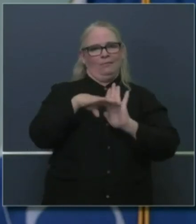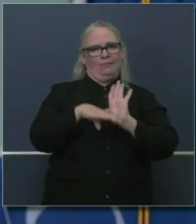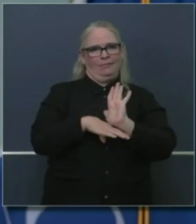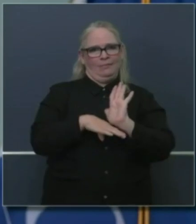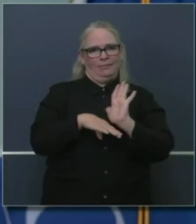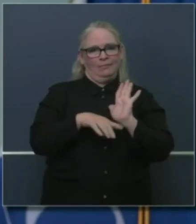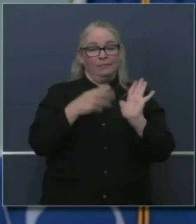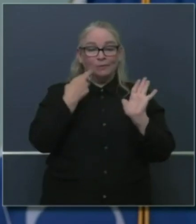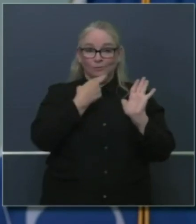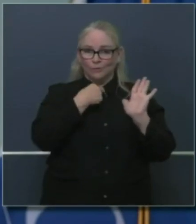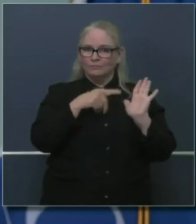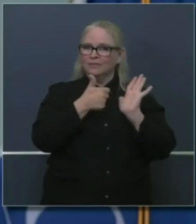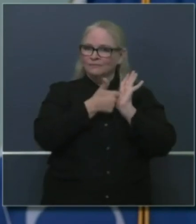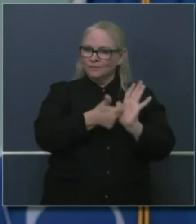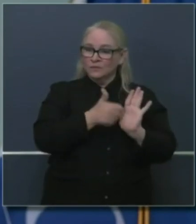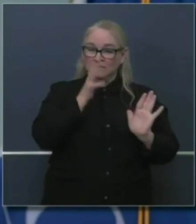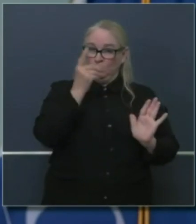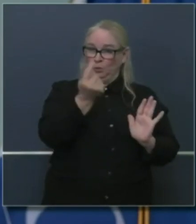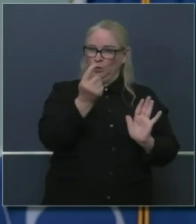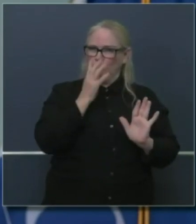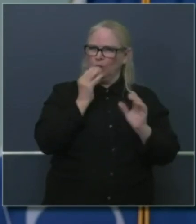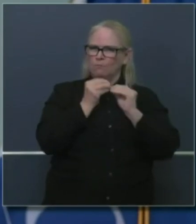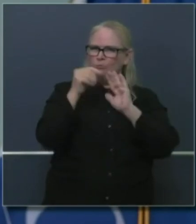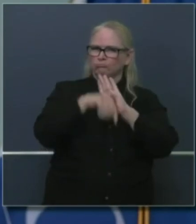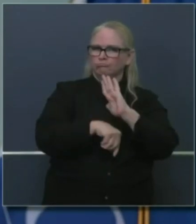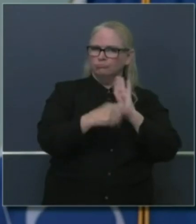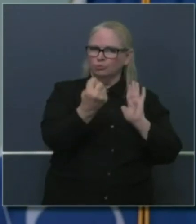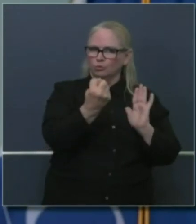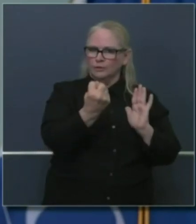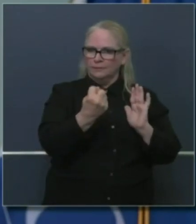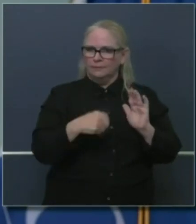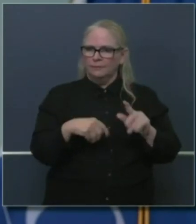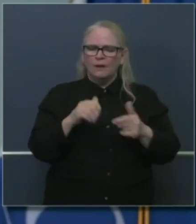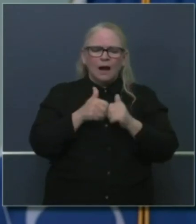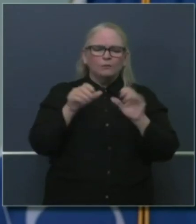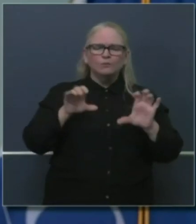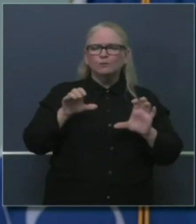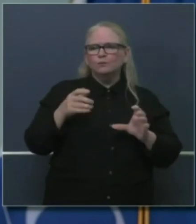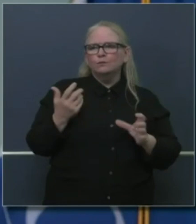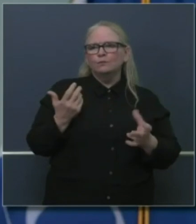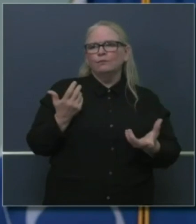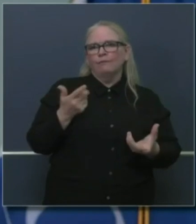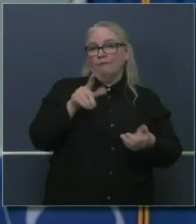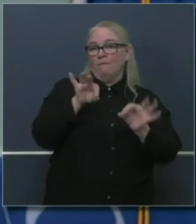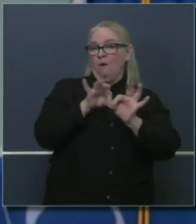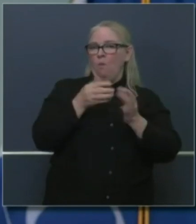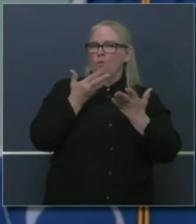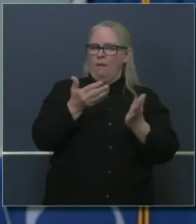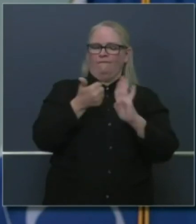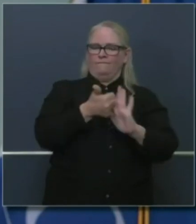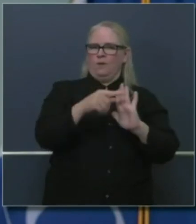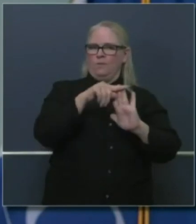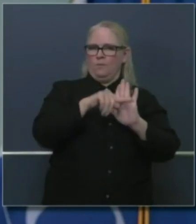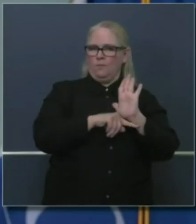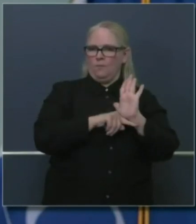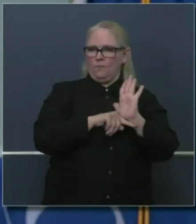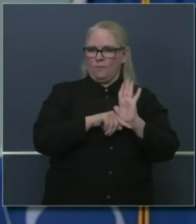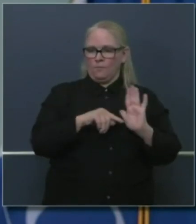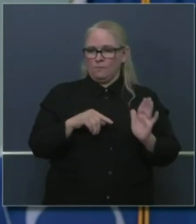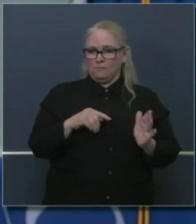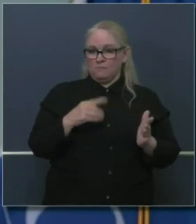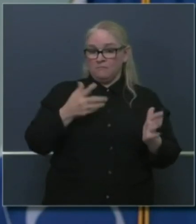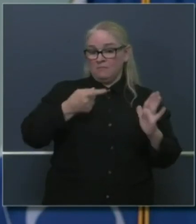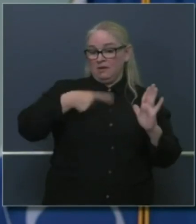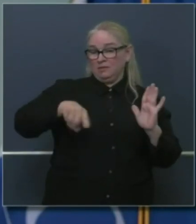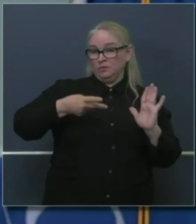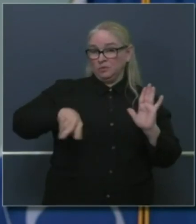in certain parts of the state. And so you can see, not in weeks, potentially, if some move